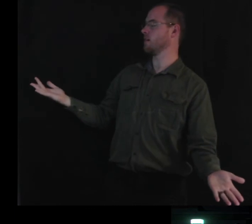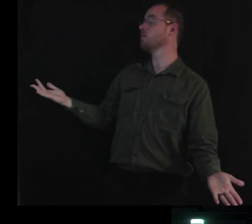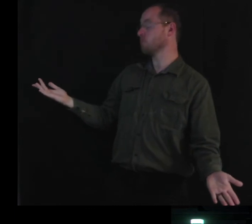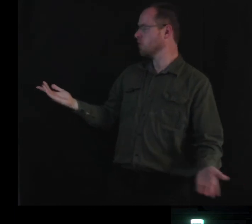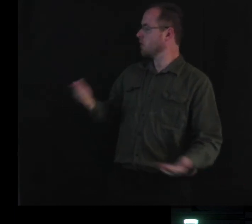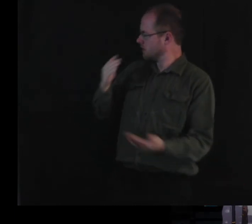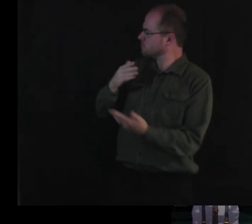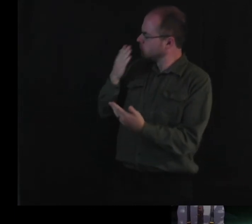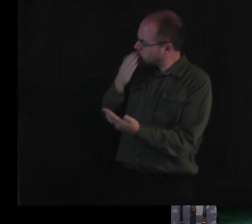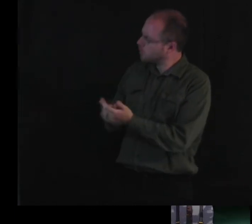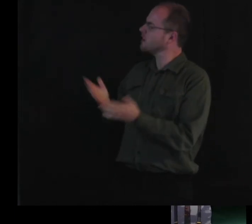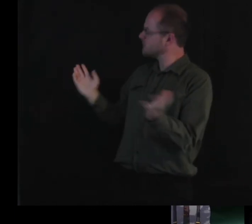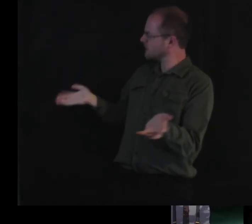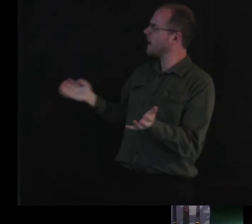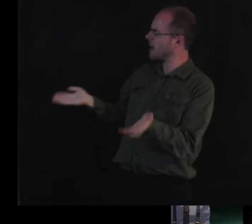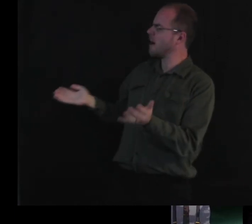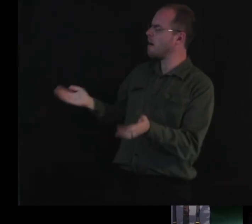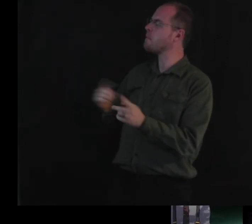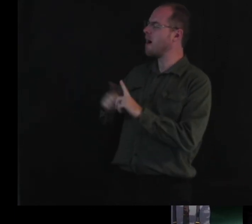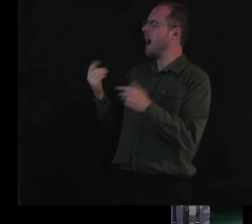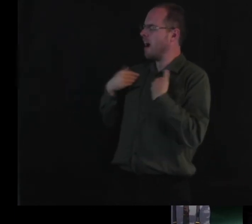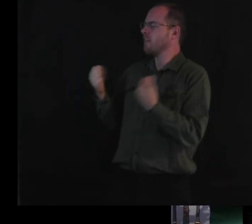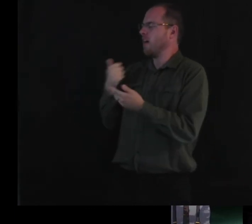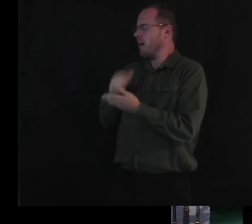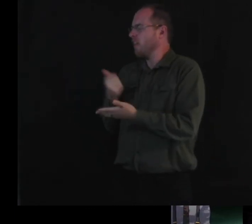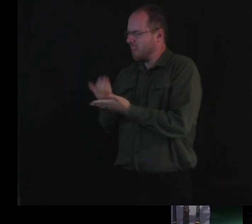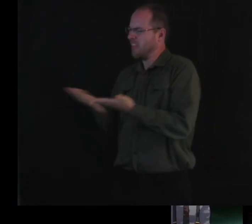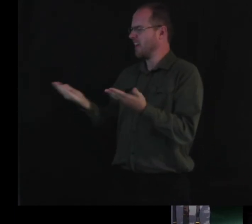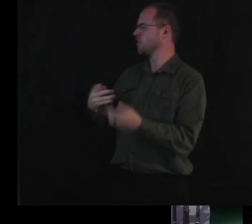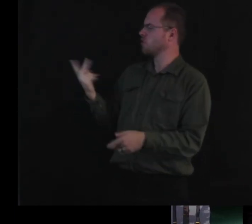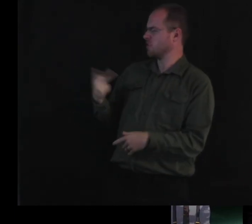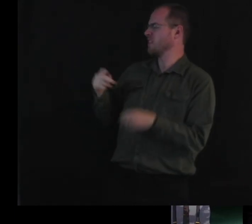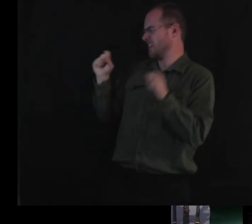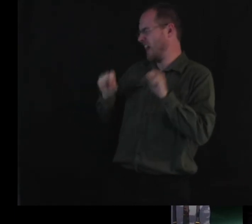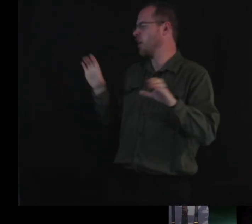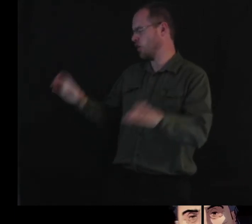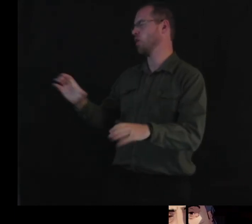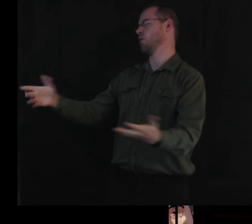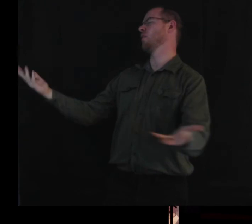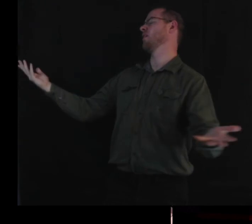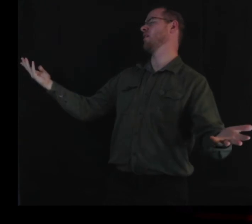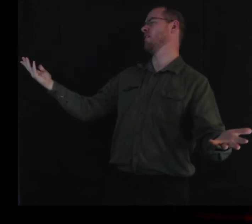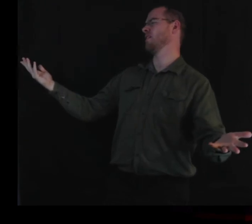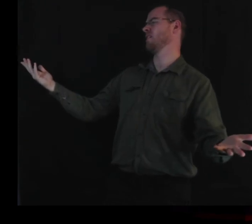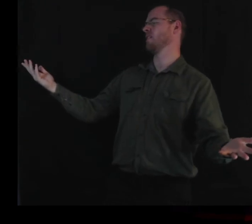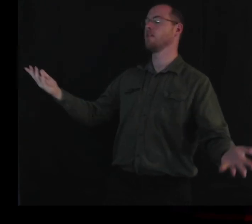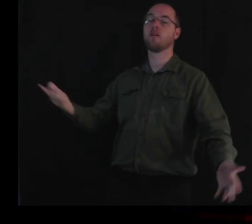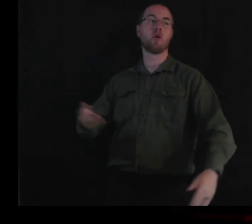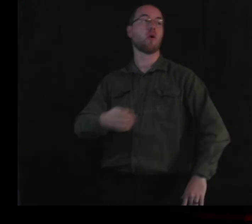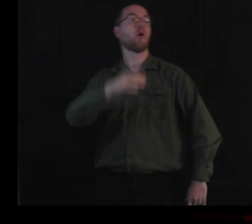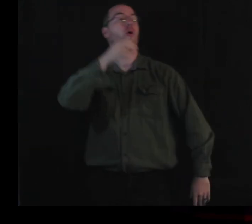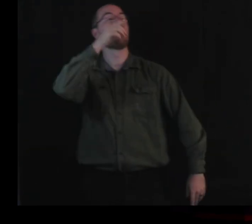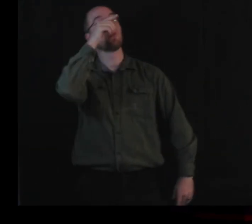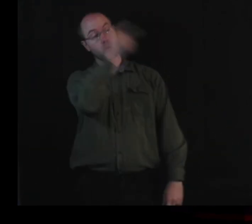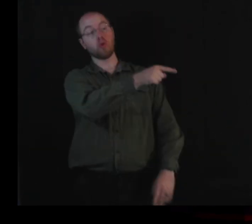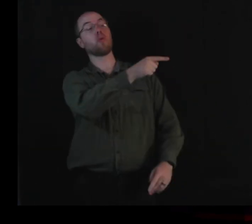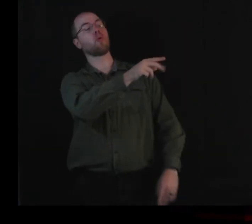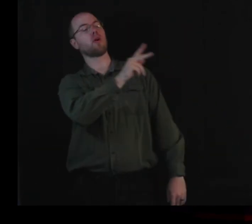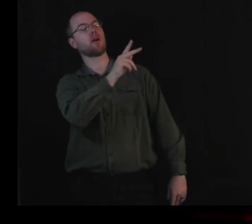wonderful catching up, I must say, but there are other matters we could both be attending to. You are the key to